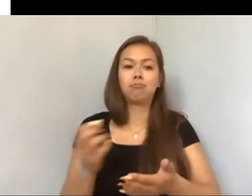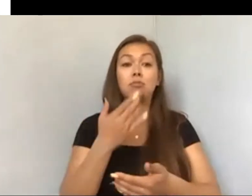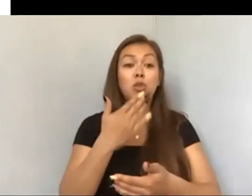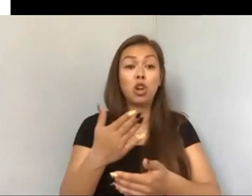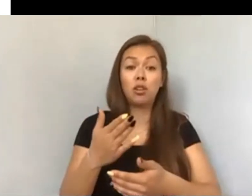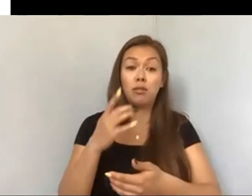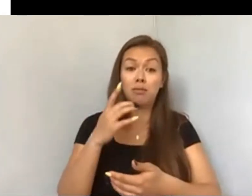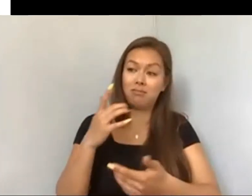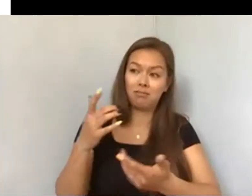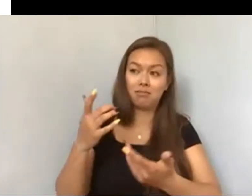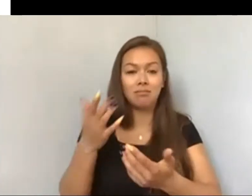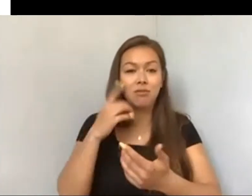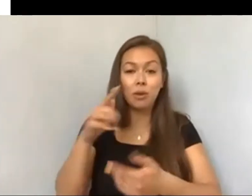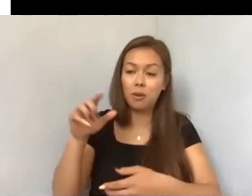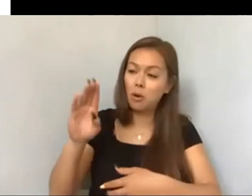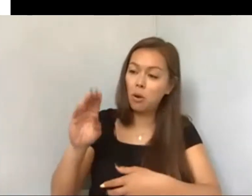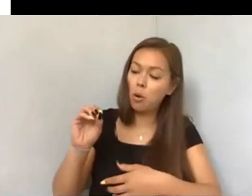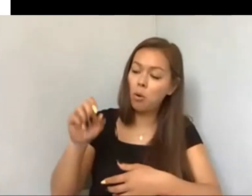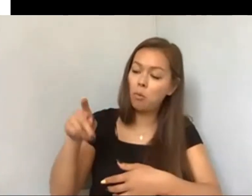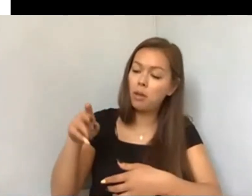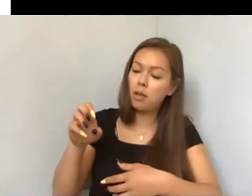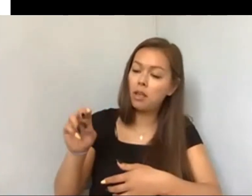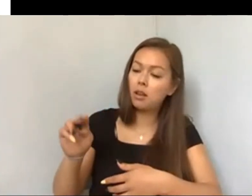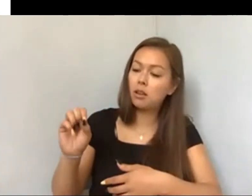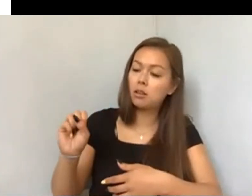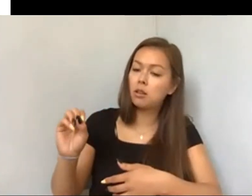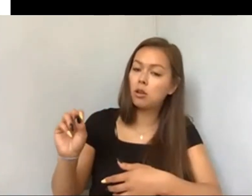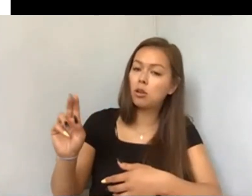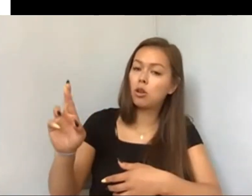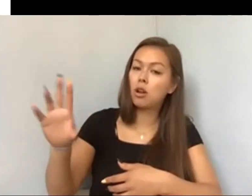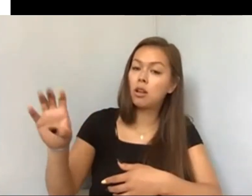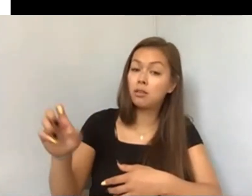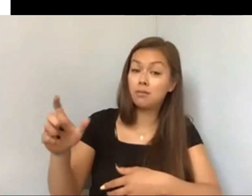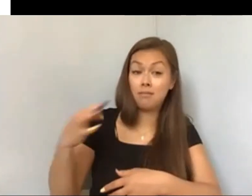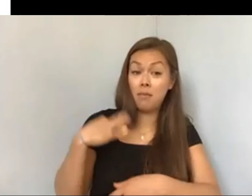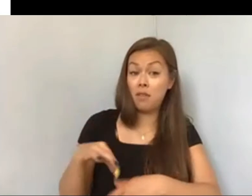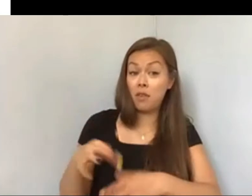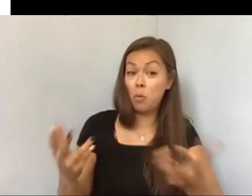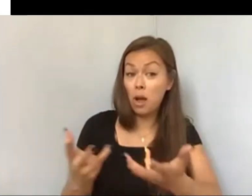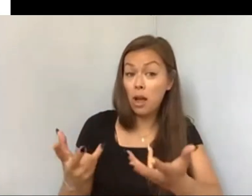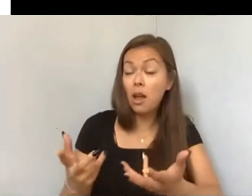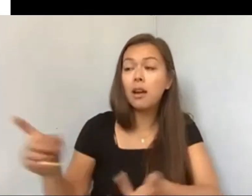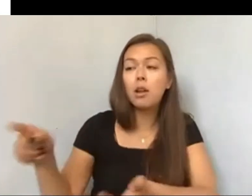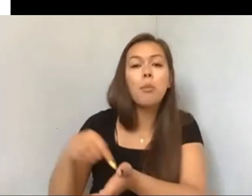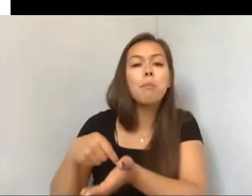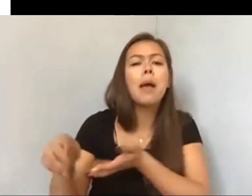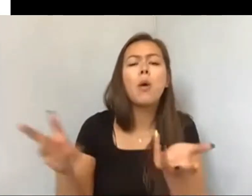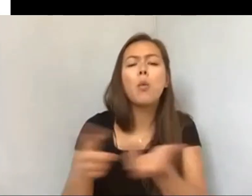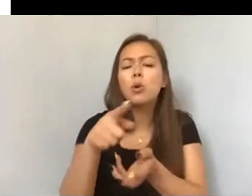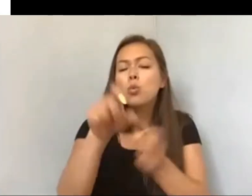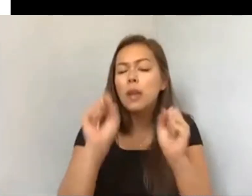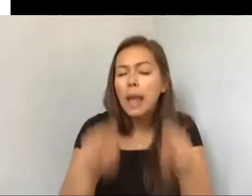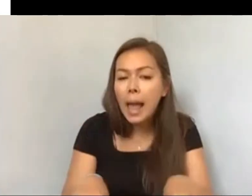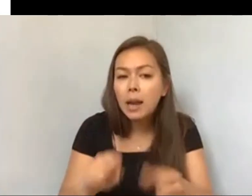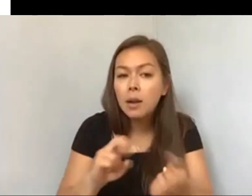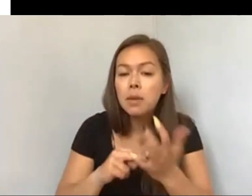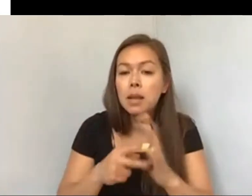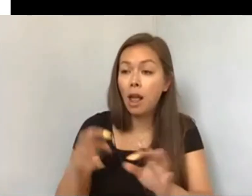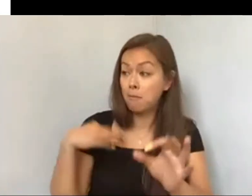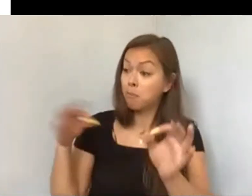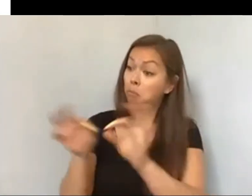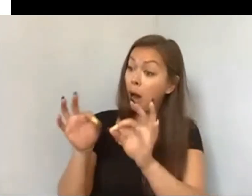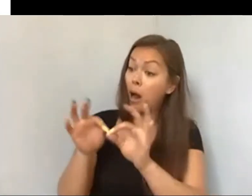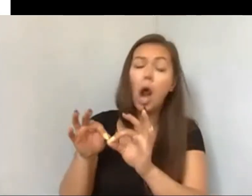can, right? So by going in, you're also supporting other organizations that are open,